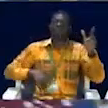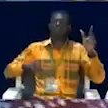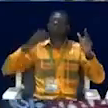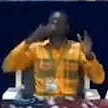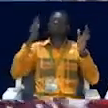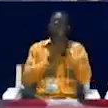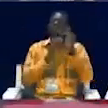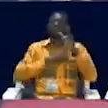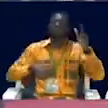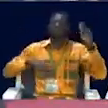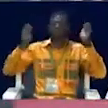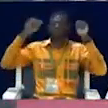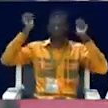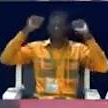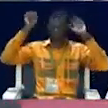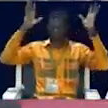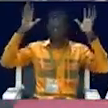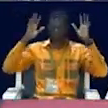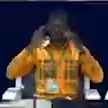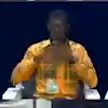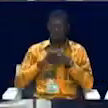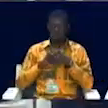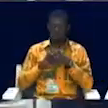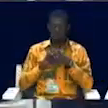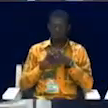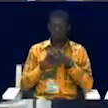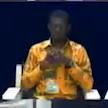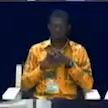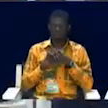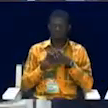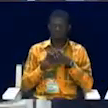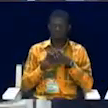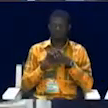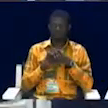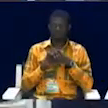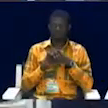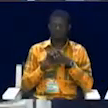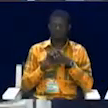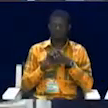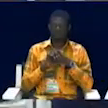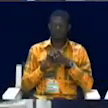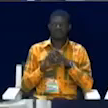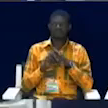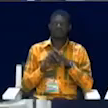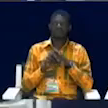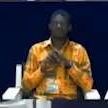Praise the Lord! Please, Daddy, permit me to roll on this altar to appreciate God.